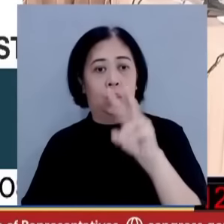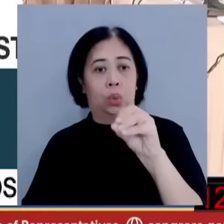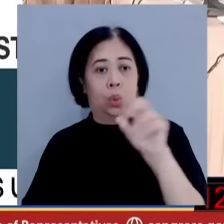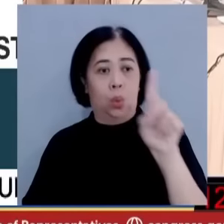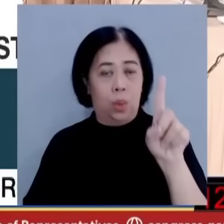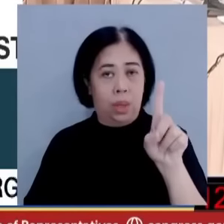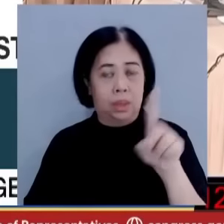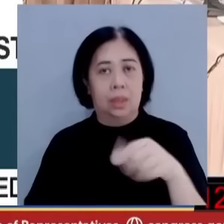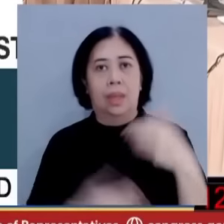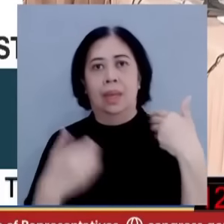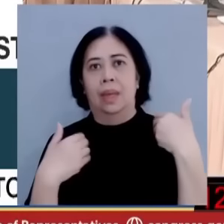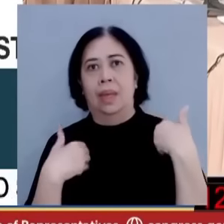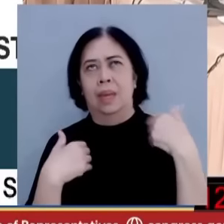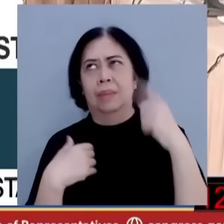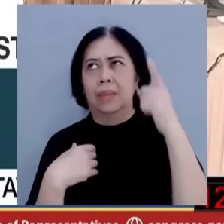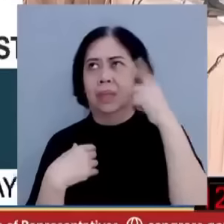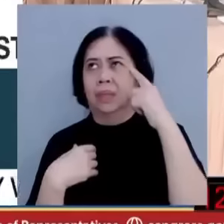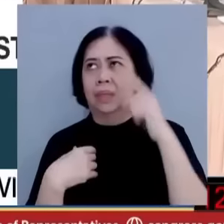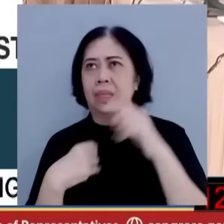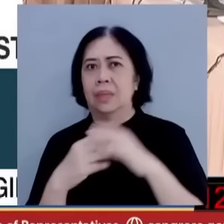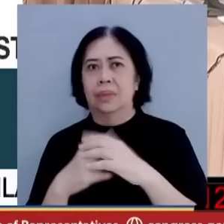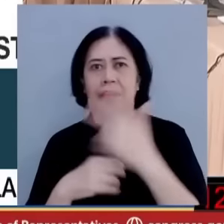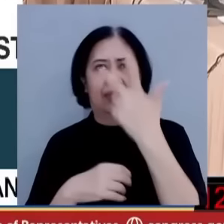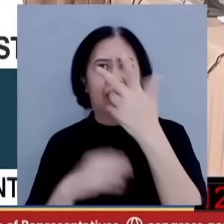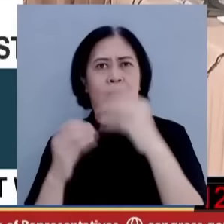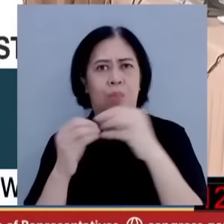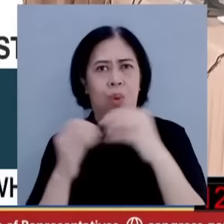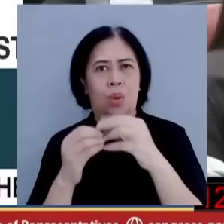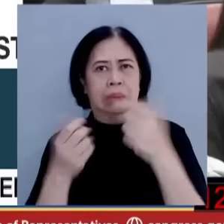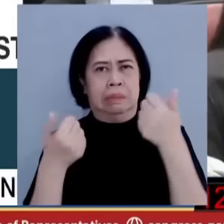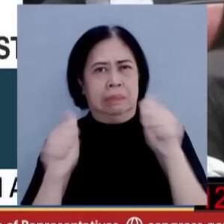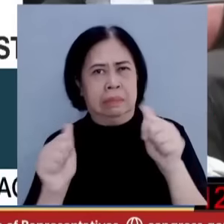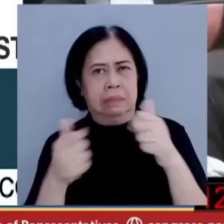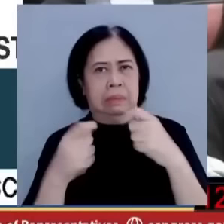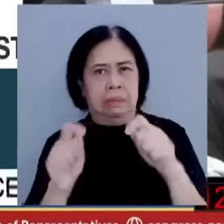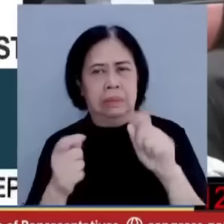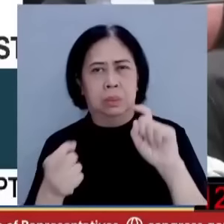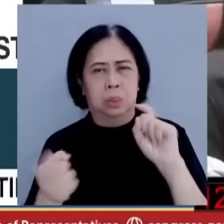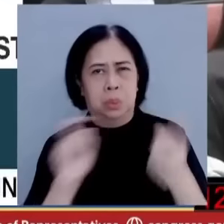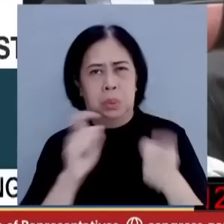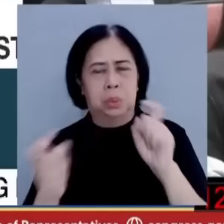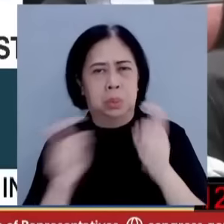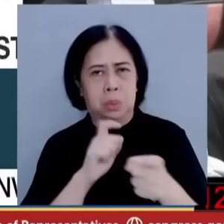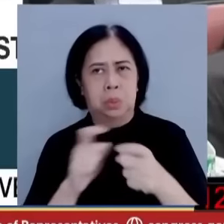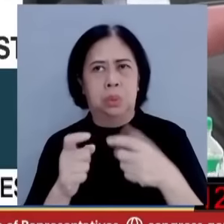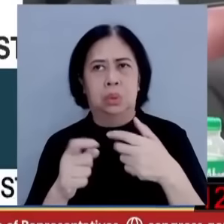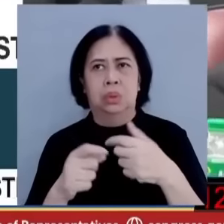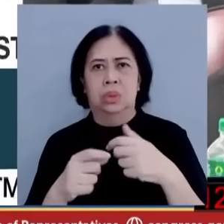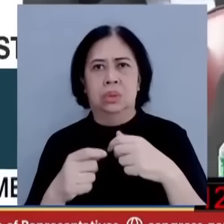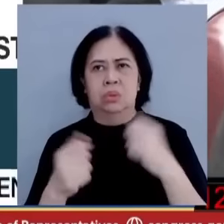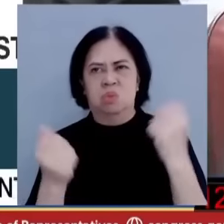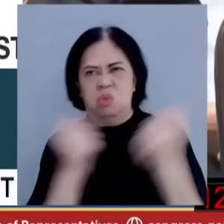nagkaroon po ng, kung hindi ako nagkakamali, tatlo pang attempt na magkaroon ng extra-constitutional